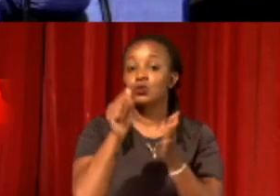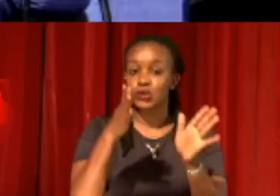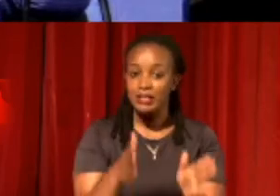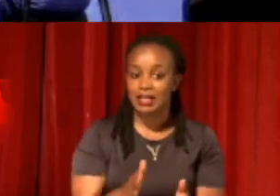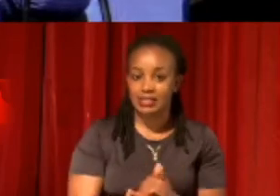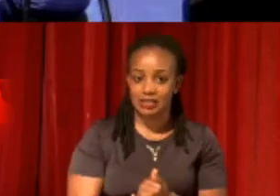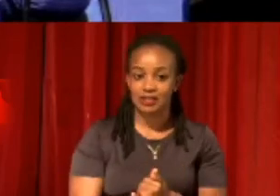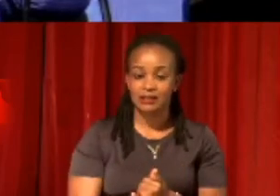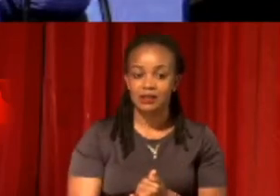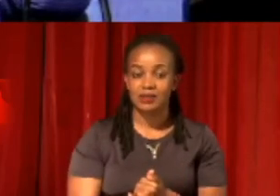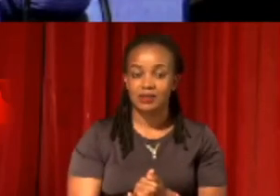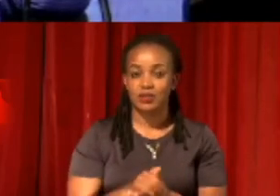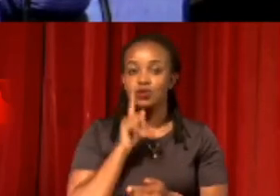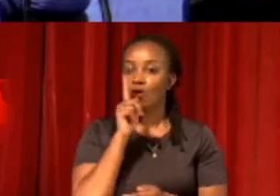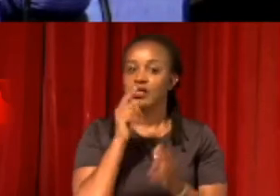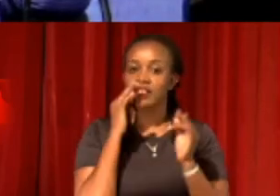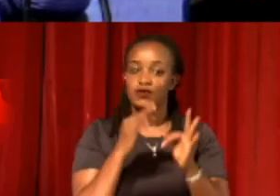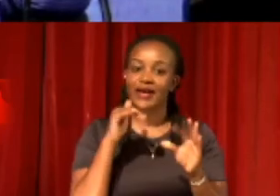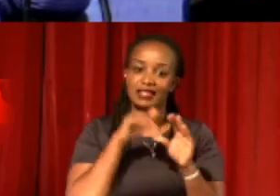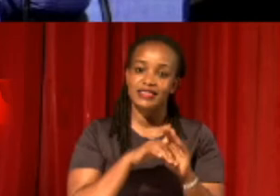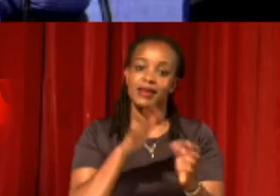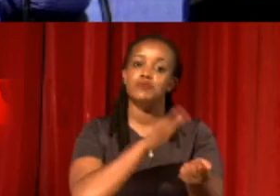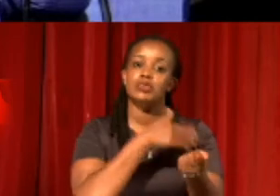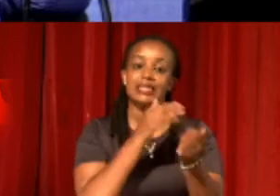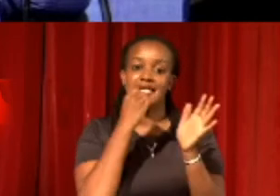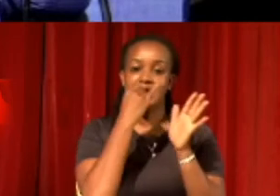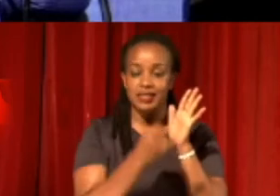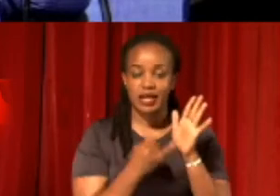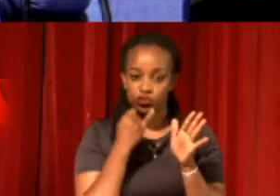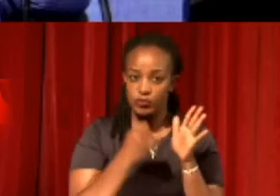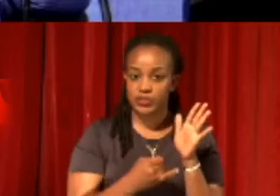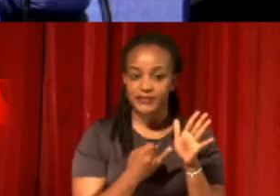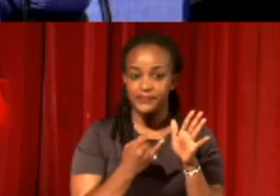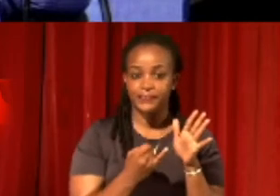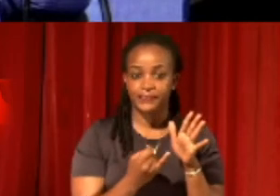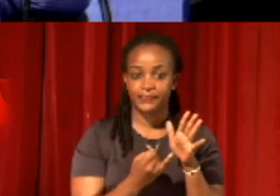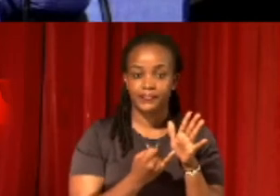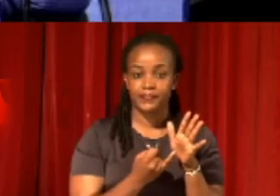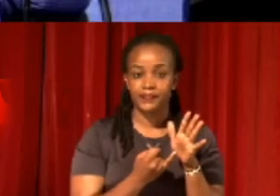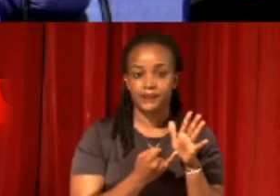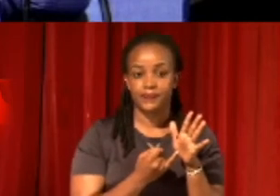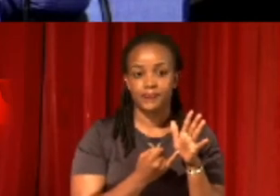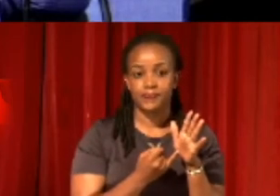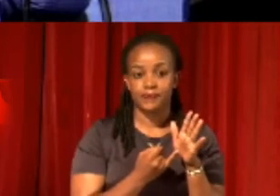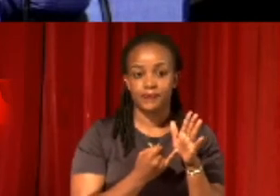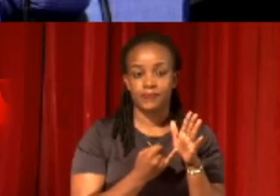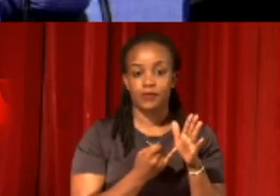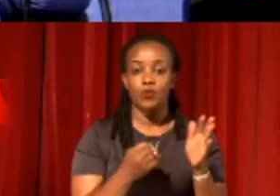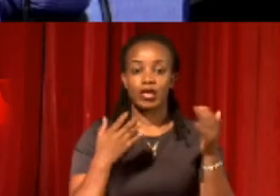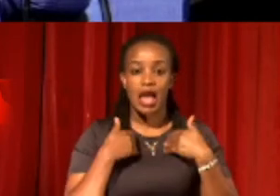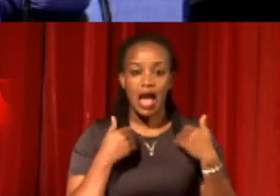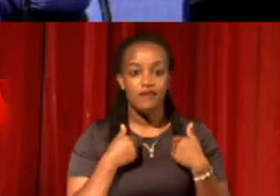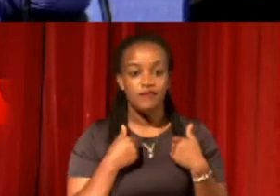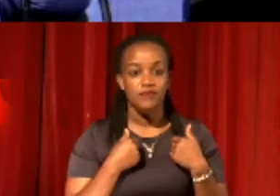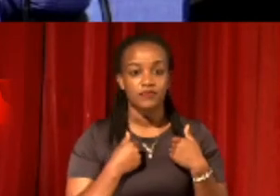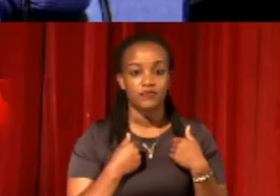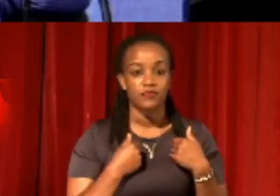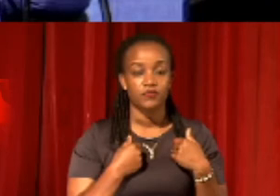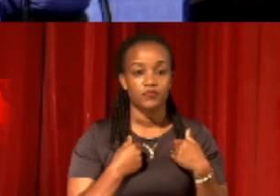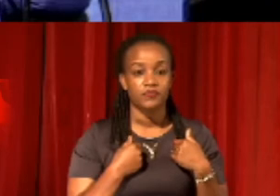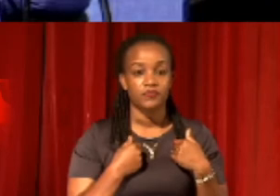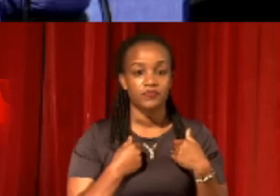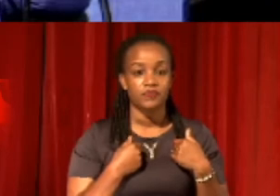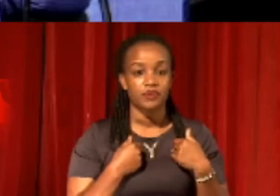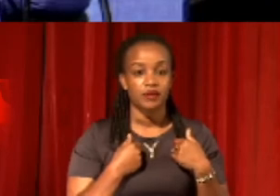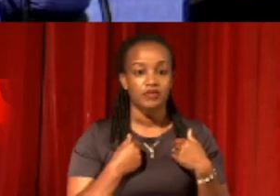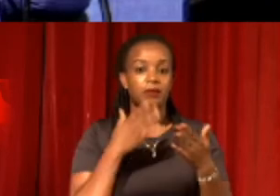if you're within the music industry, then you belong to the commission. Okay. We are your link. This is the